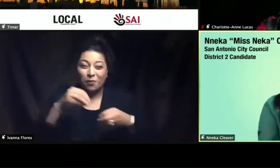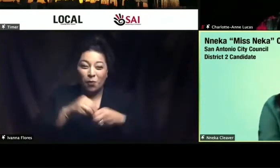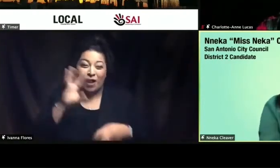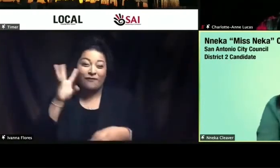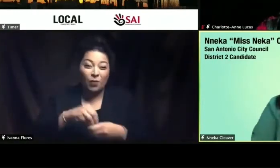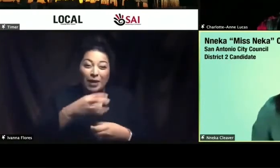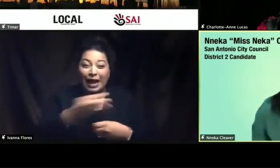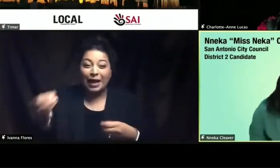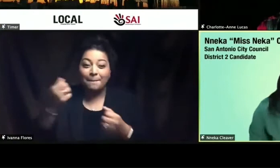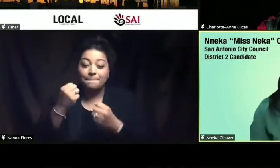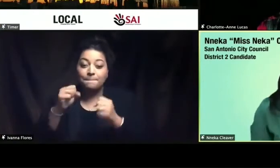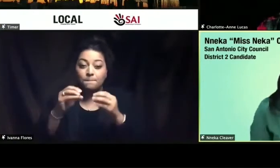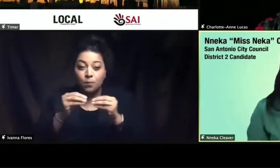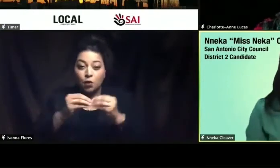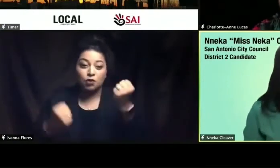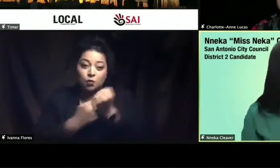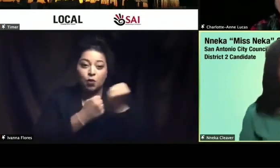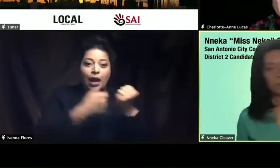support. So I'll be there.